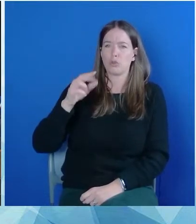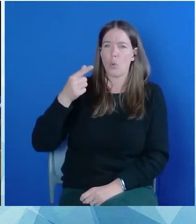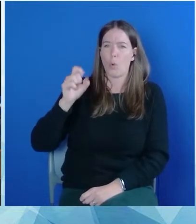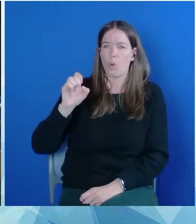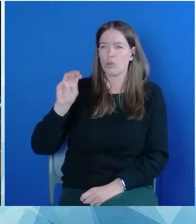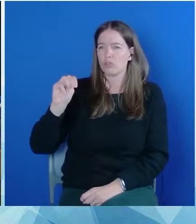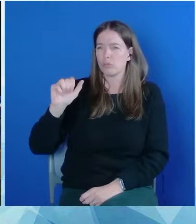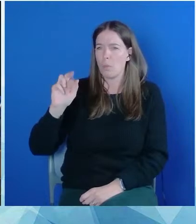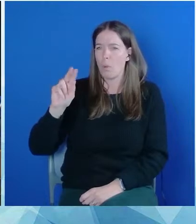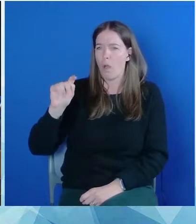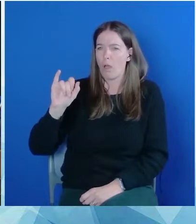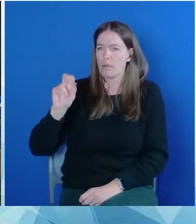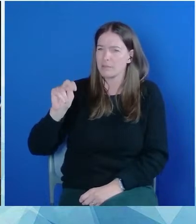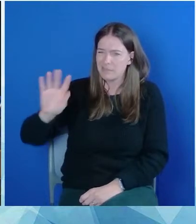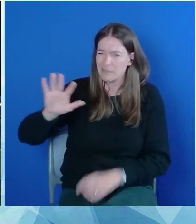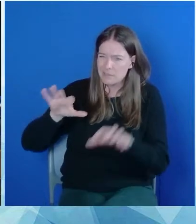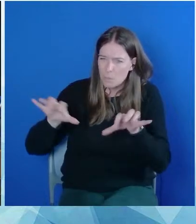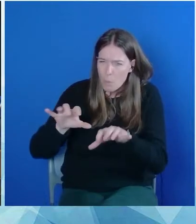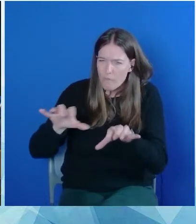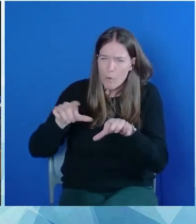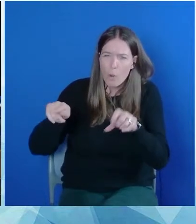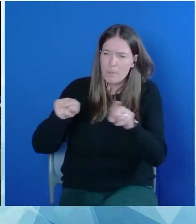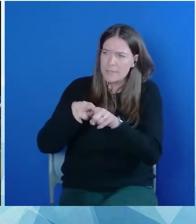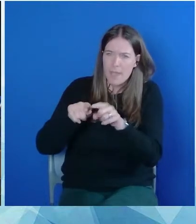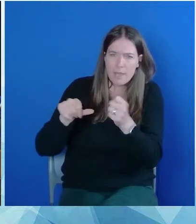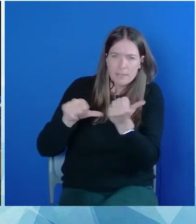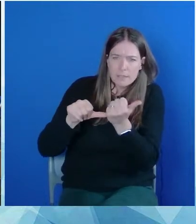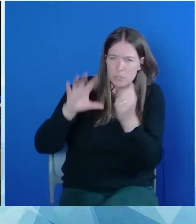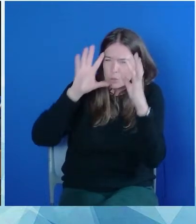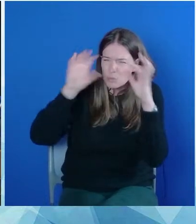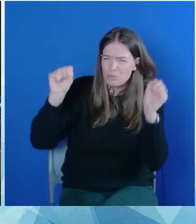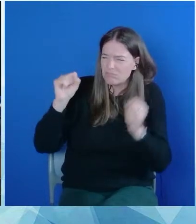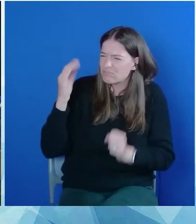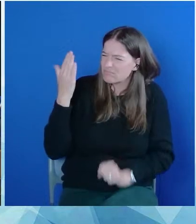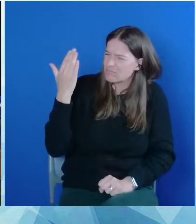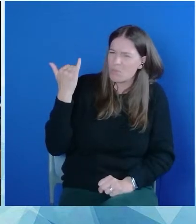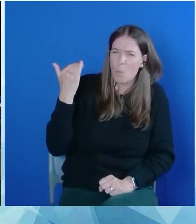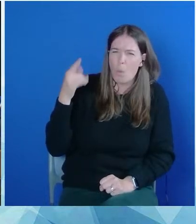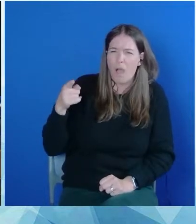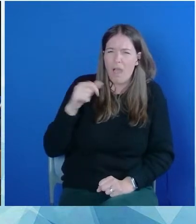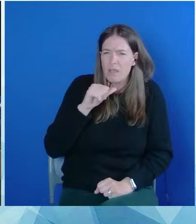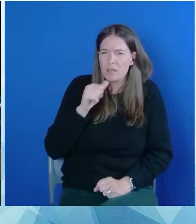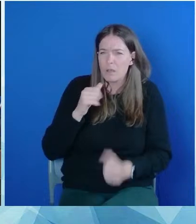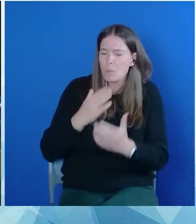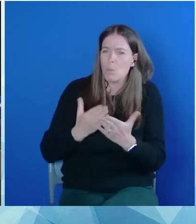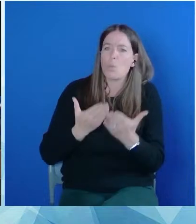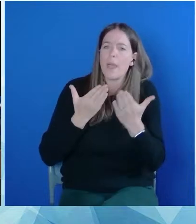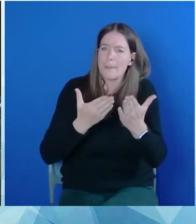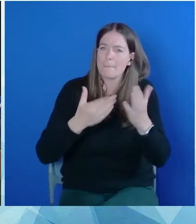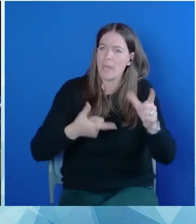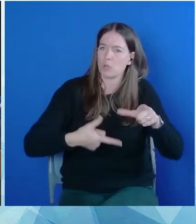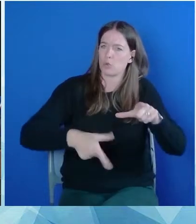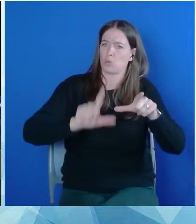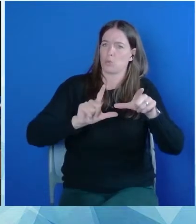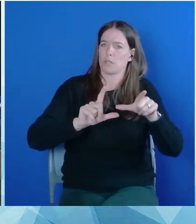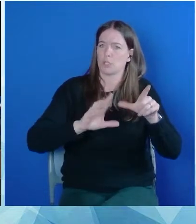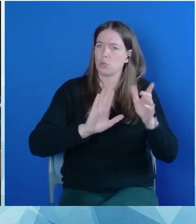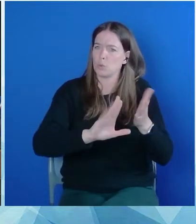her perspective and why you're not recommending the renewal of his contract.